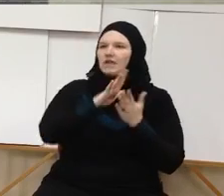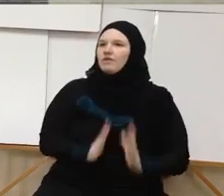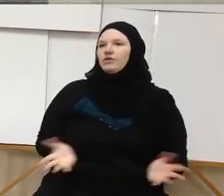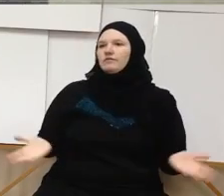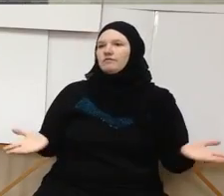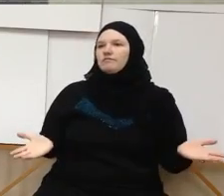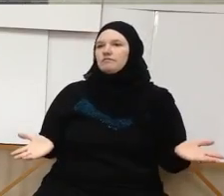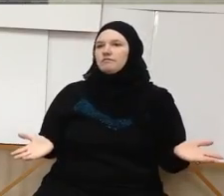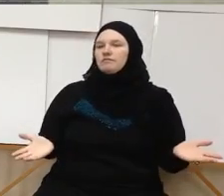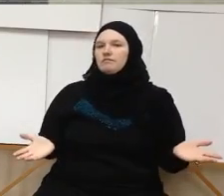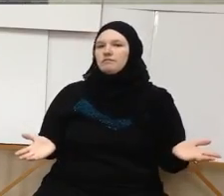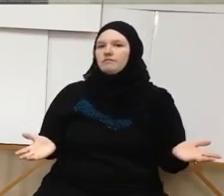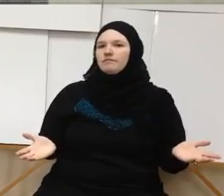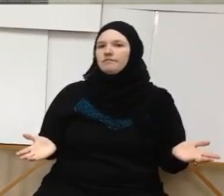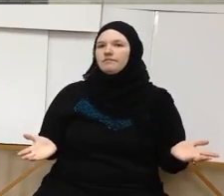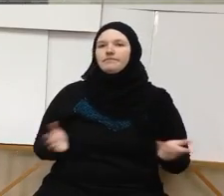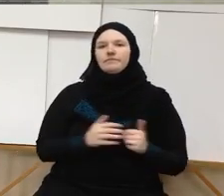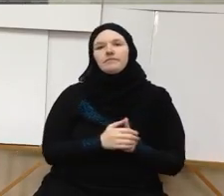submission.